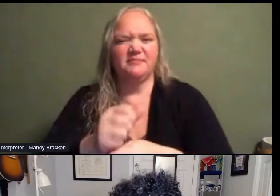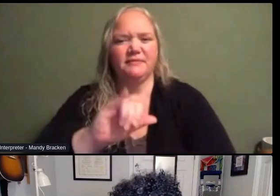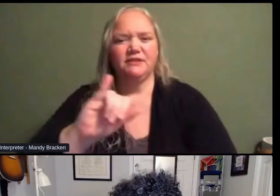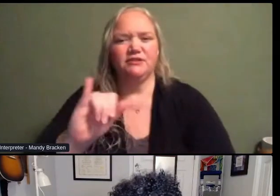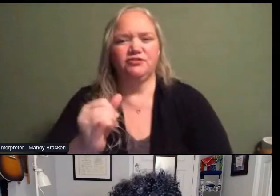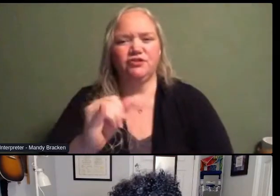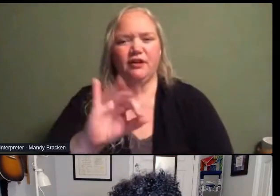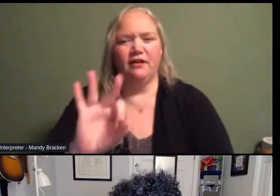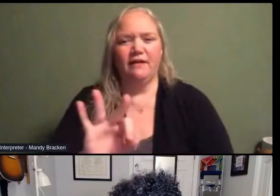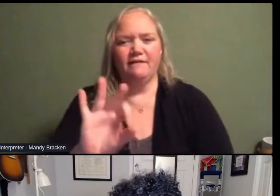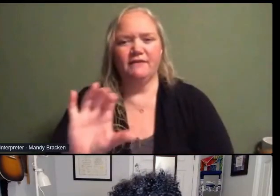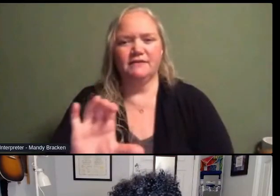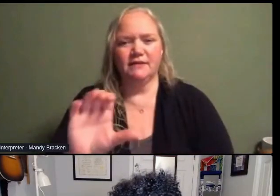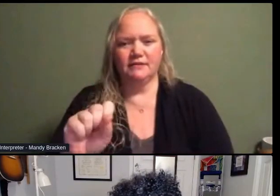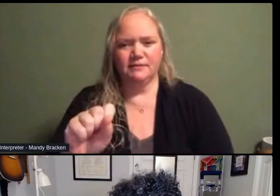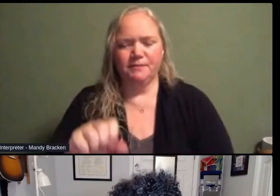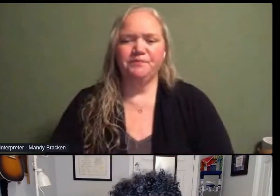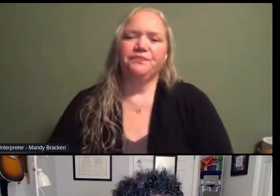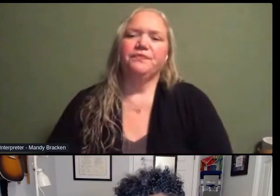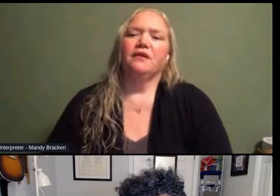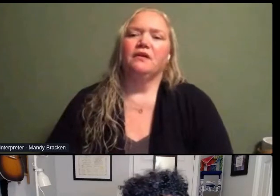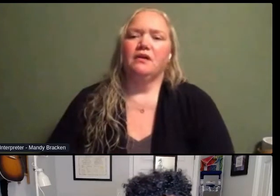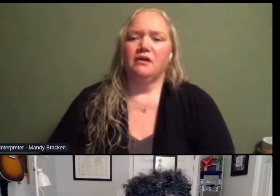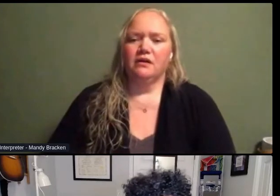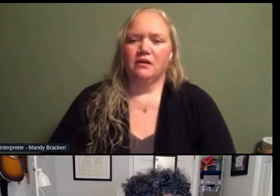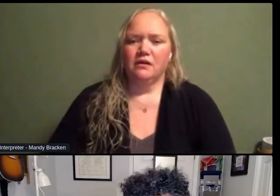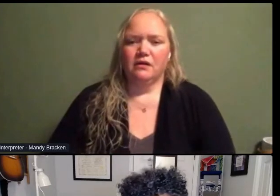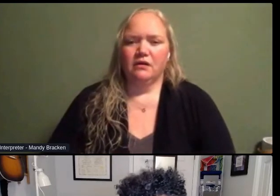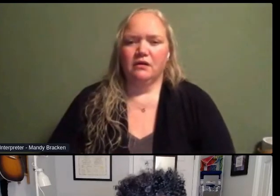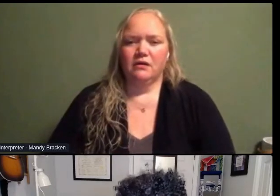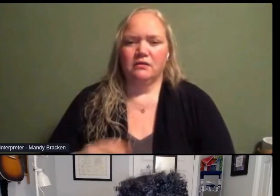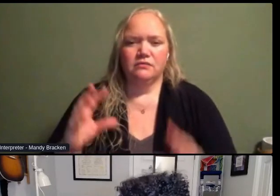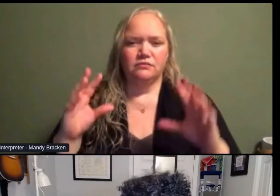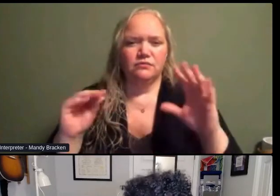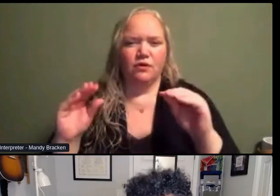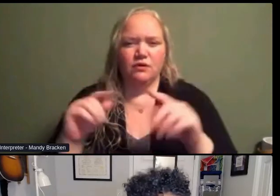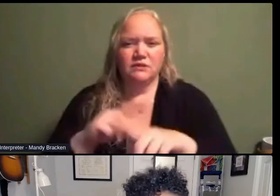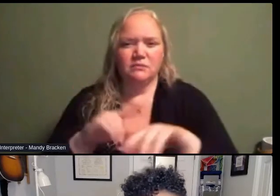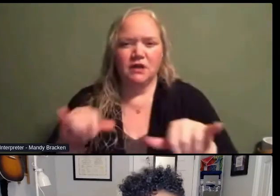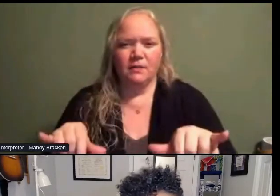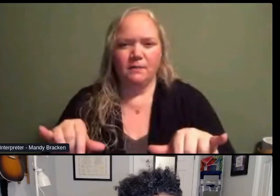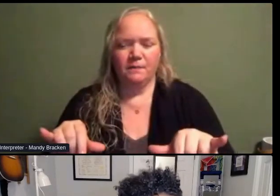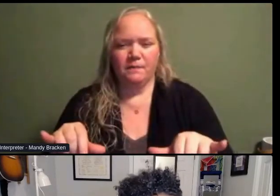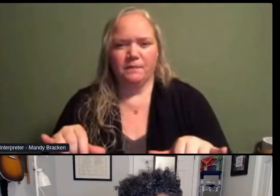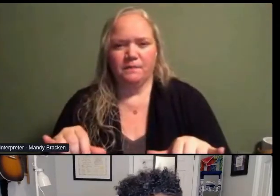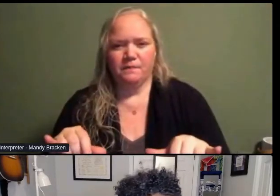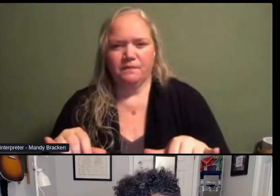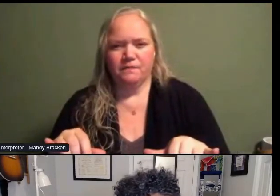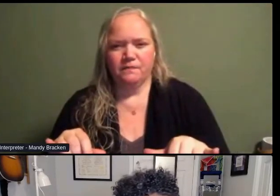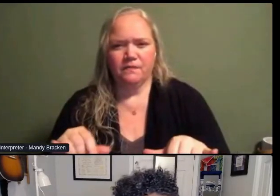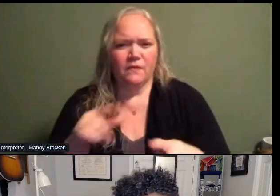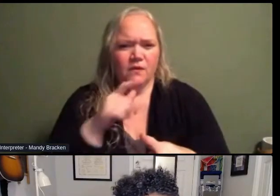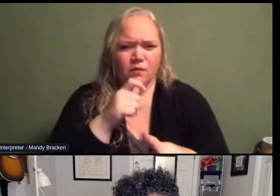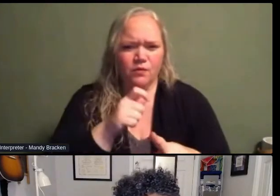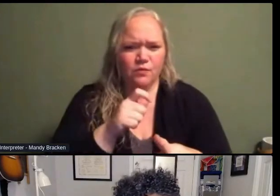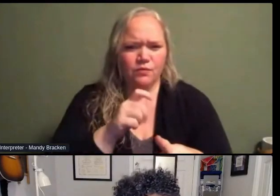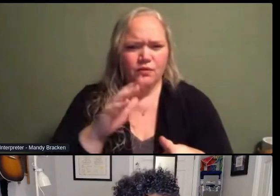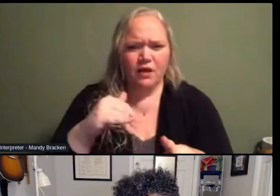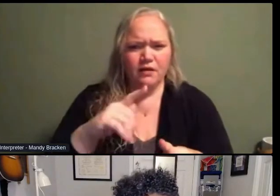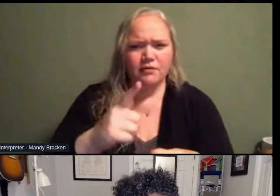I started the conversation. I'm sorry. Okay, who hasn't gotten? Did I get everybody that represents an